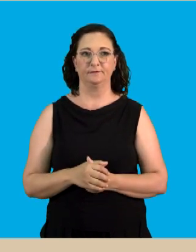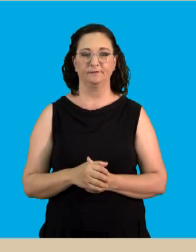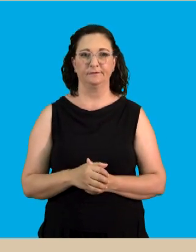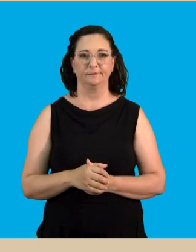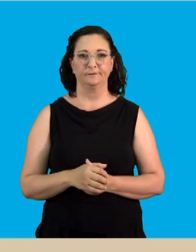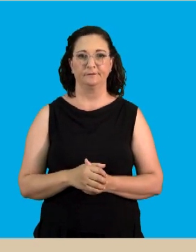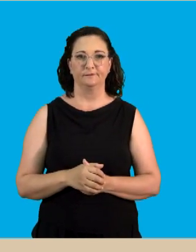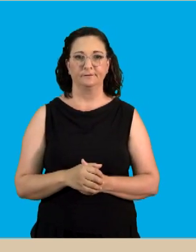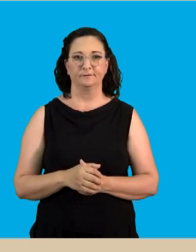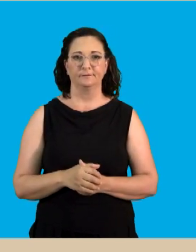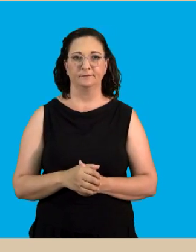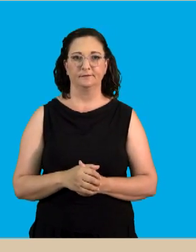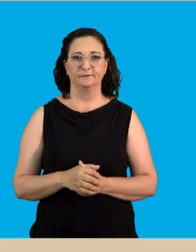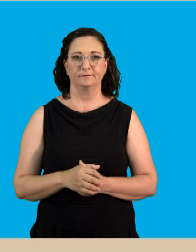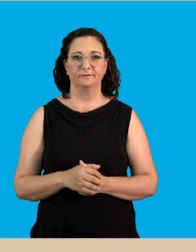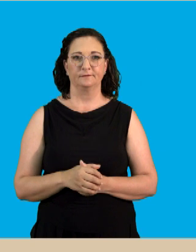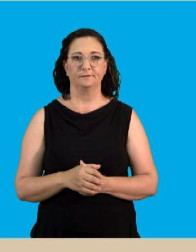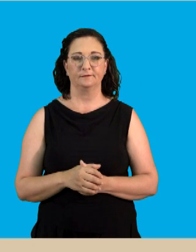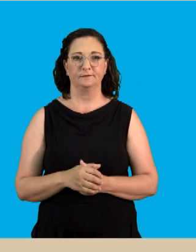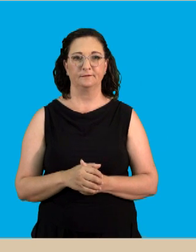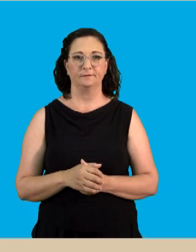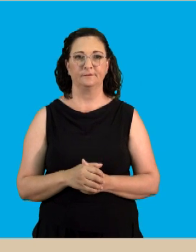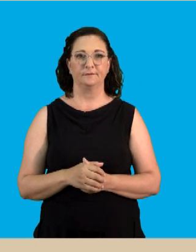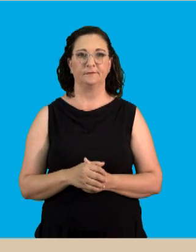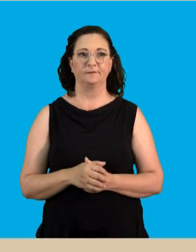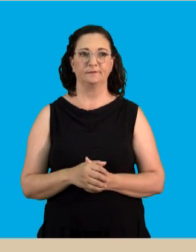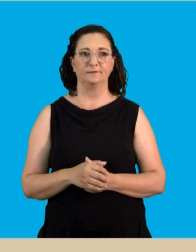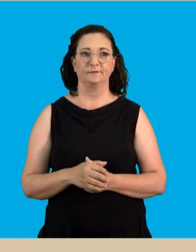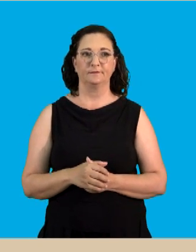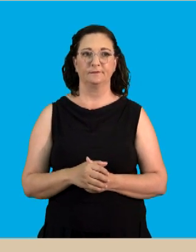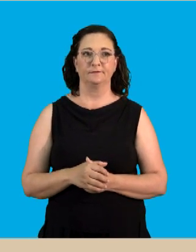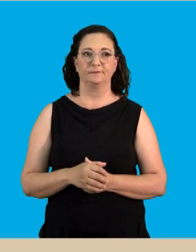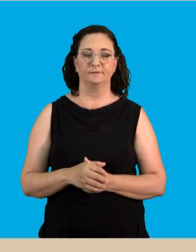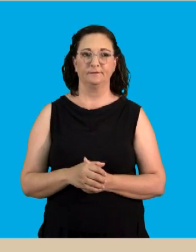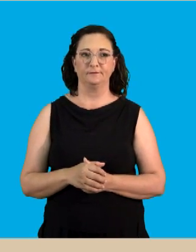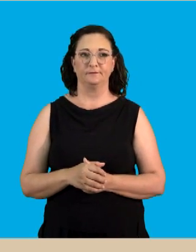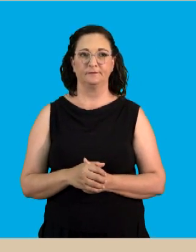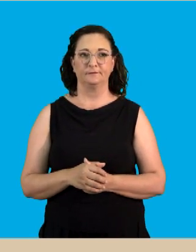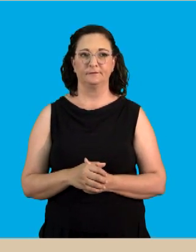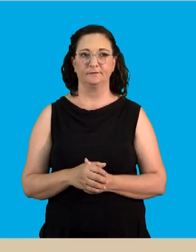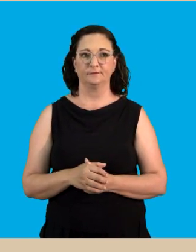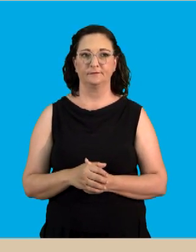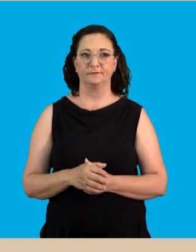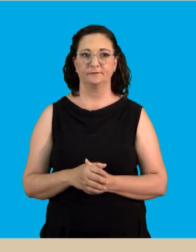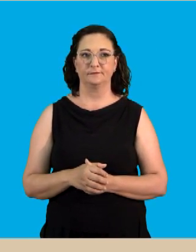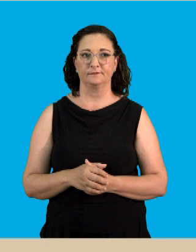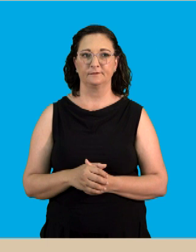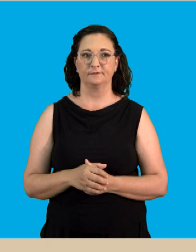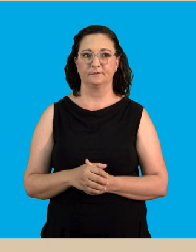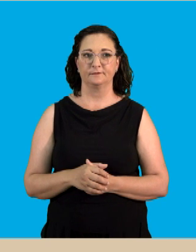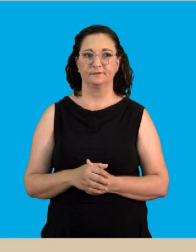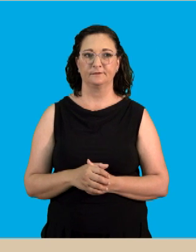the galaxy. And because of the density, the stars, because, let's write it